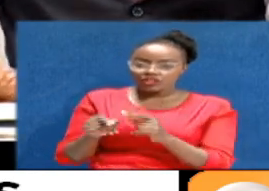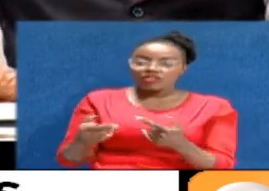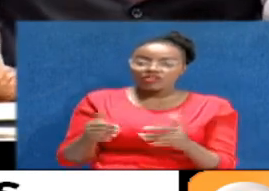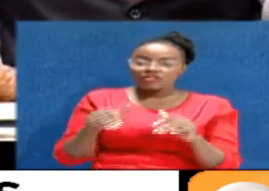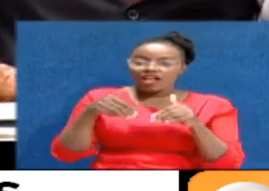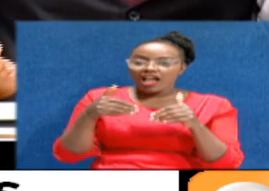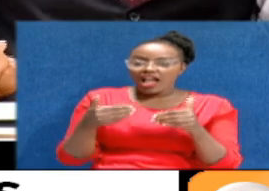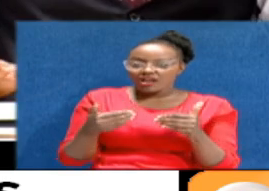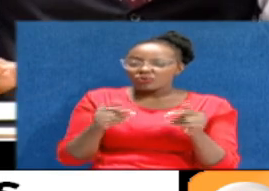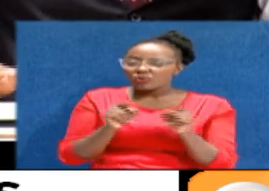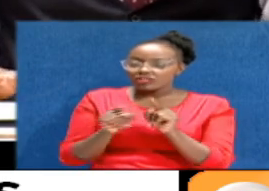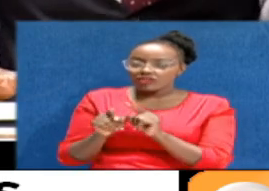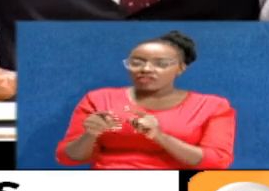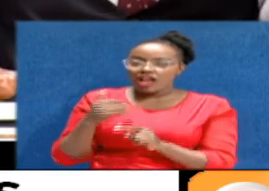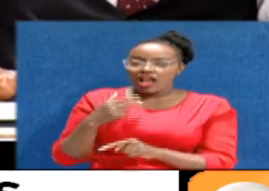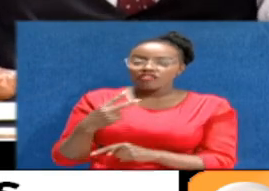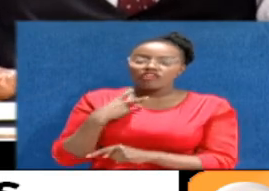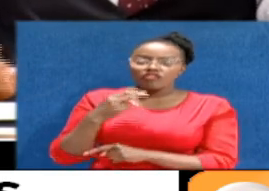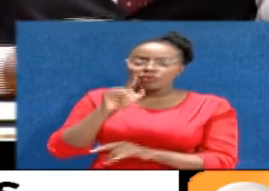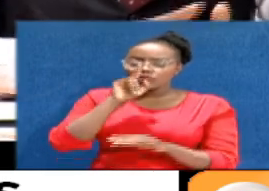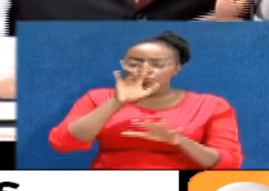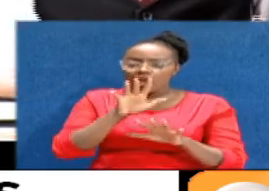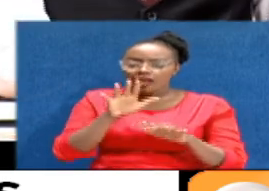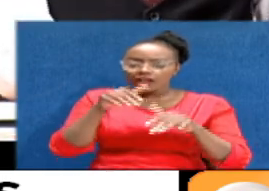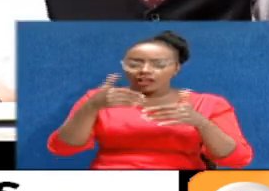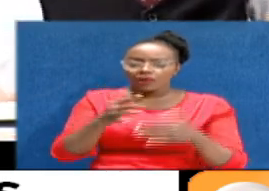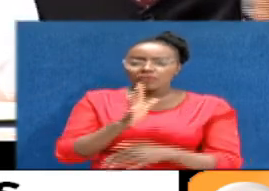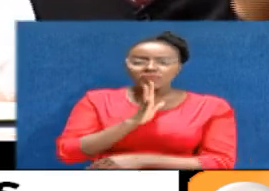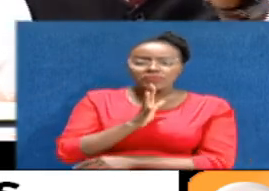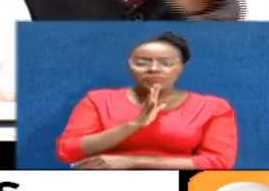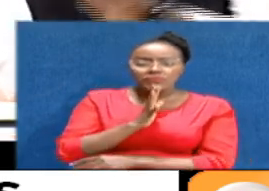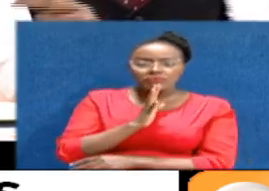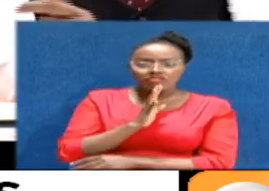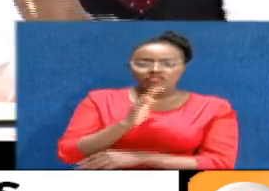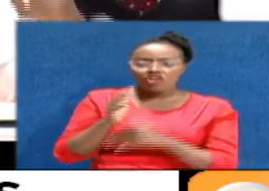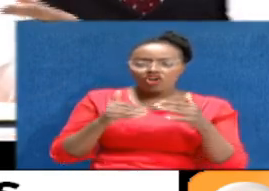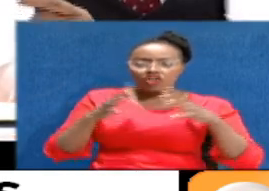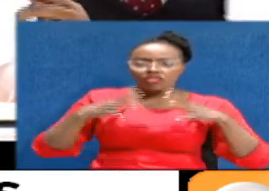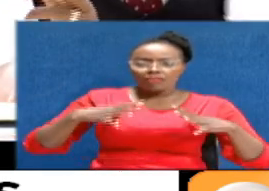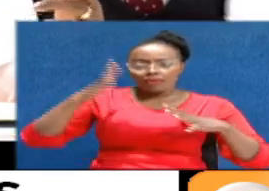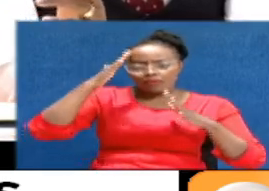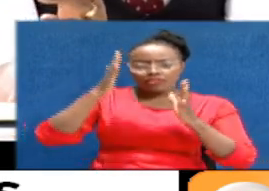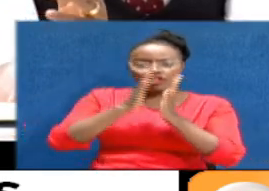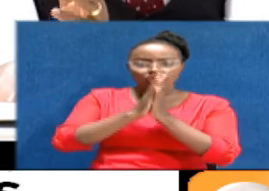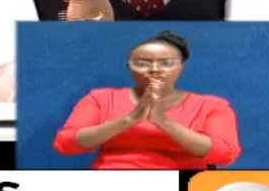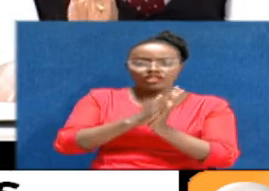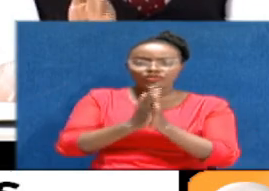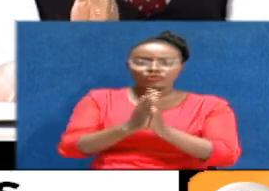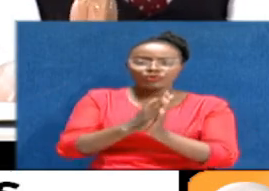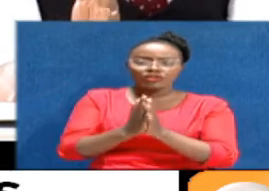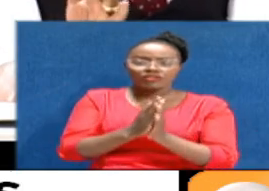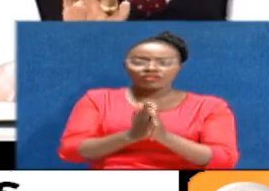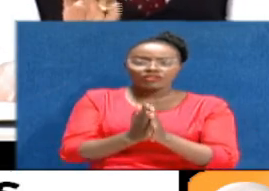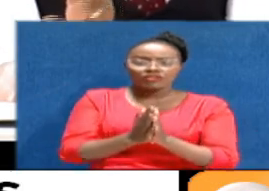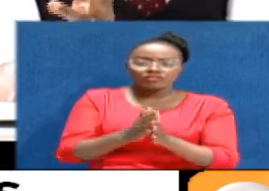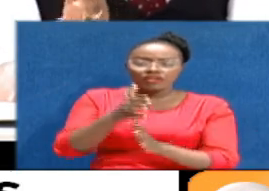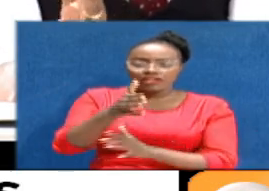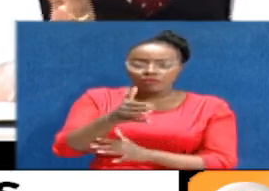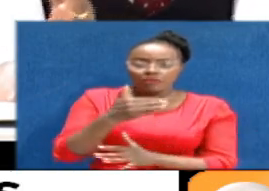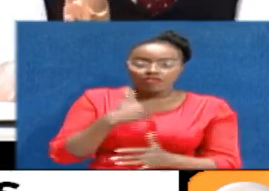and have calm voice and delivery. And then everybody knows the story. Here